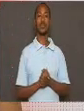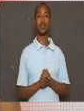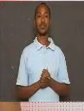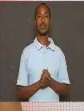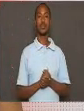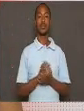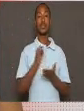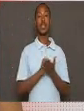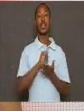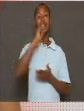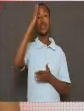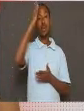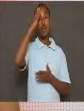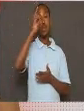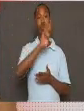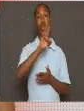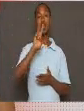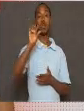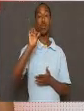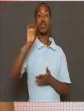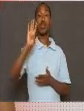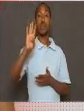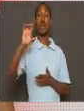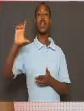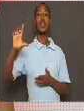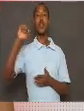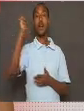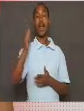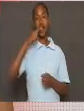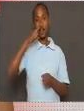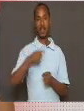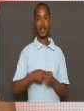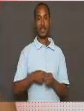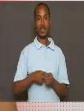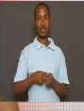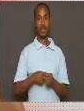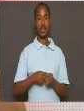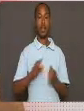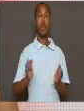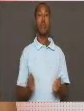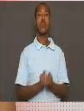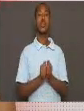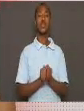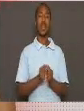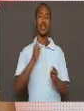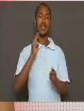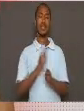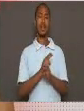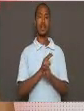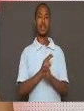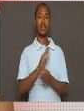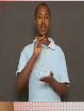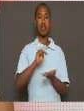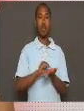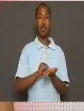It is known that 22.4 liters of any gas weighs exactly its